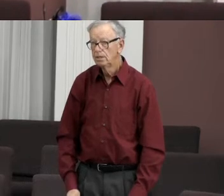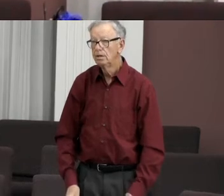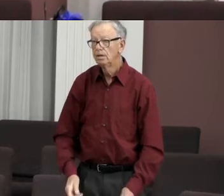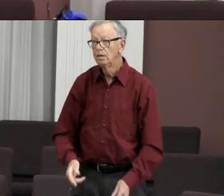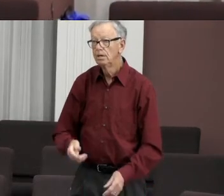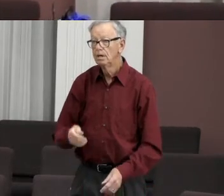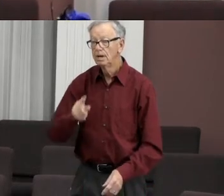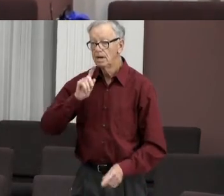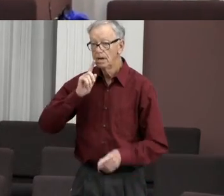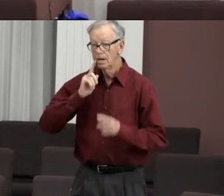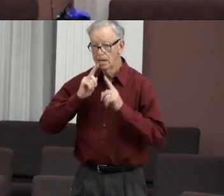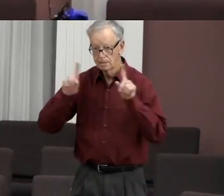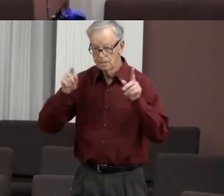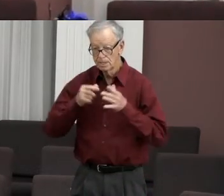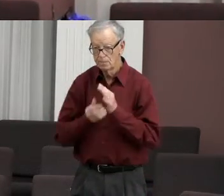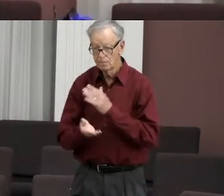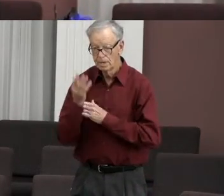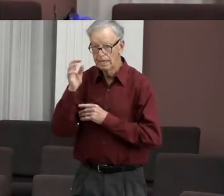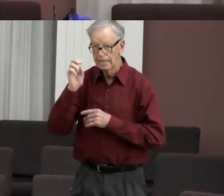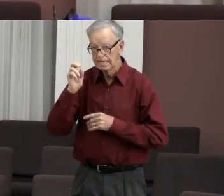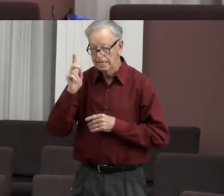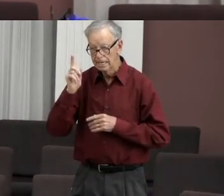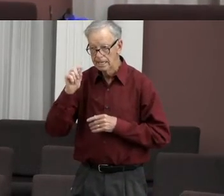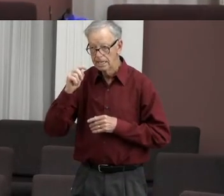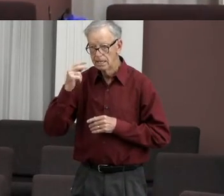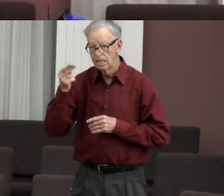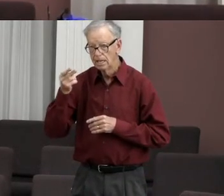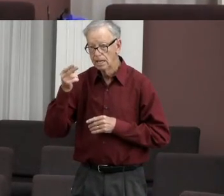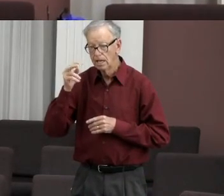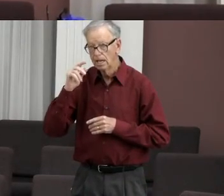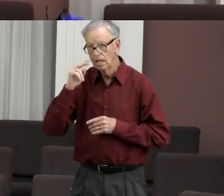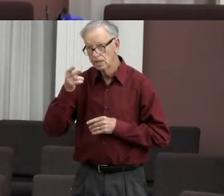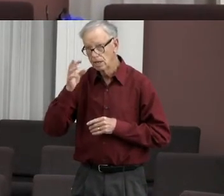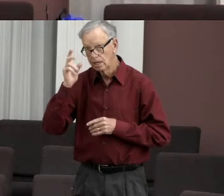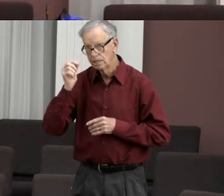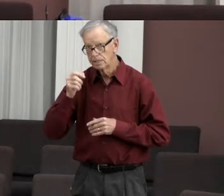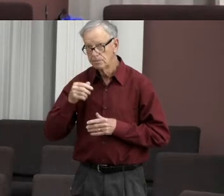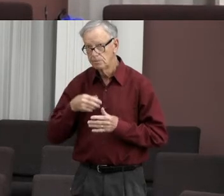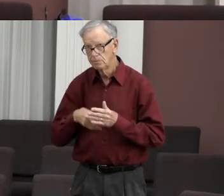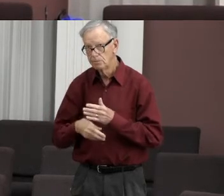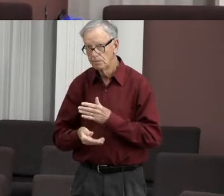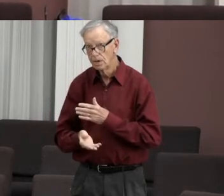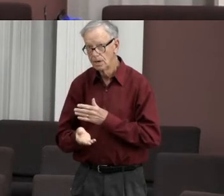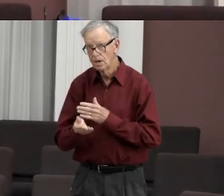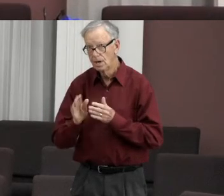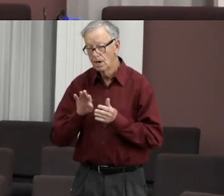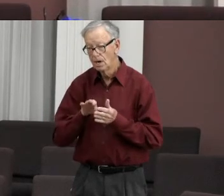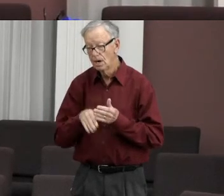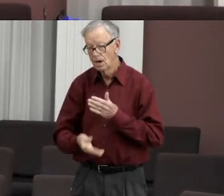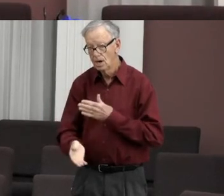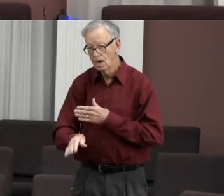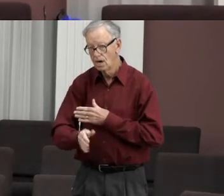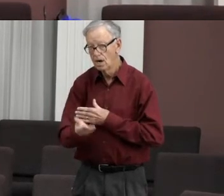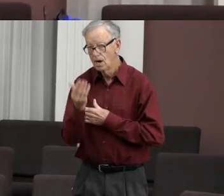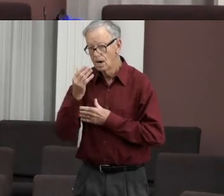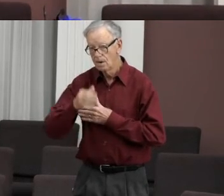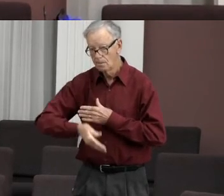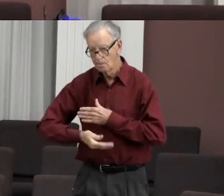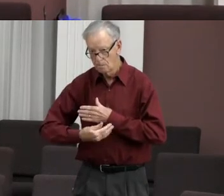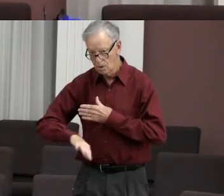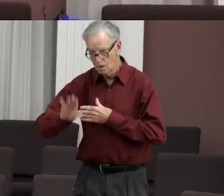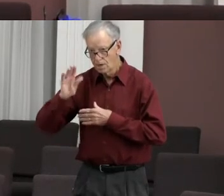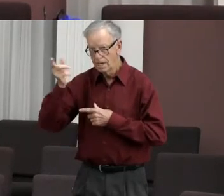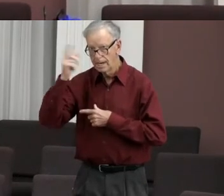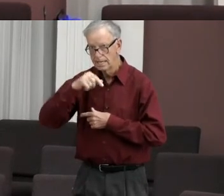announces this morning. Edith Holland's birthday, 90th birthday, is coming up pretty soon. So if you want to send her a card and celebrate with